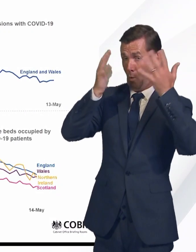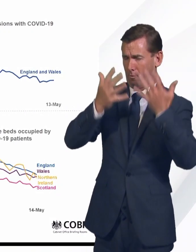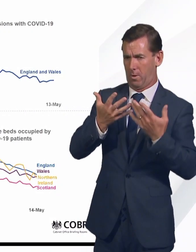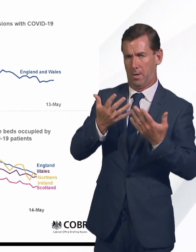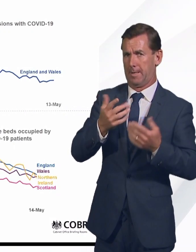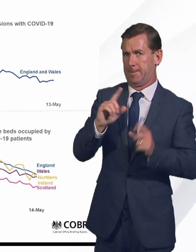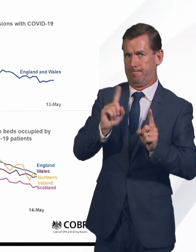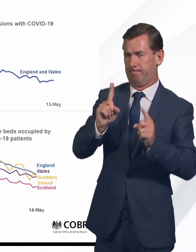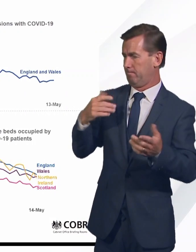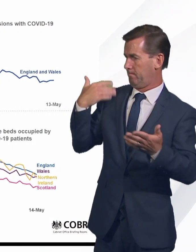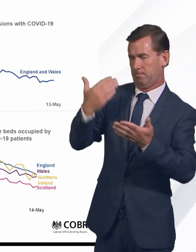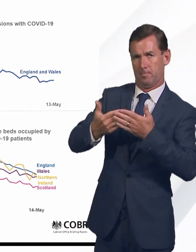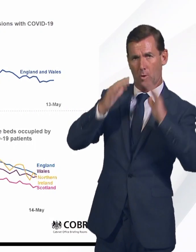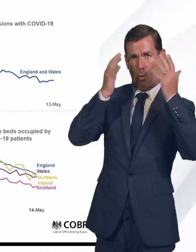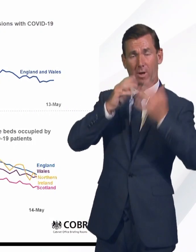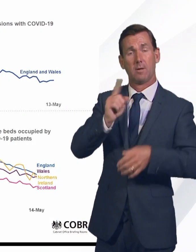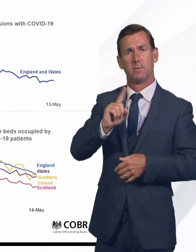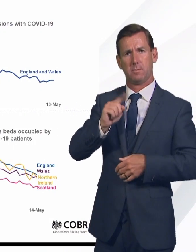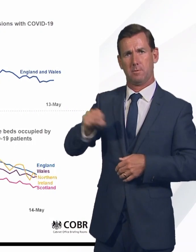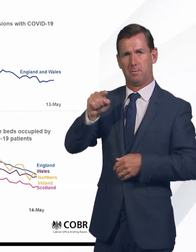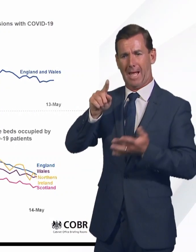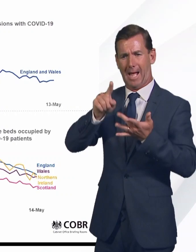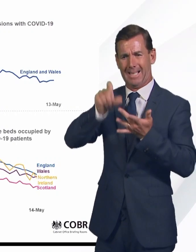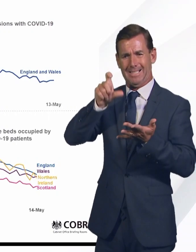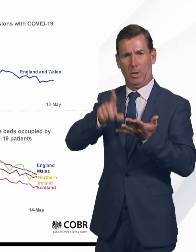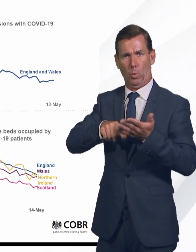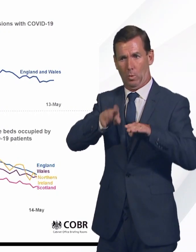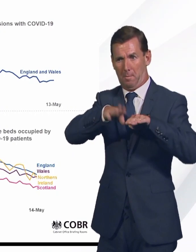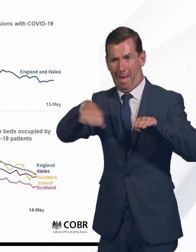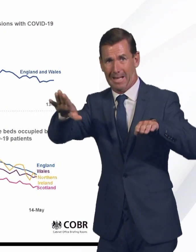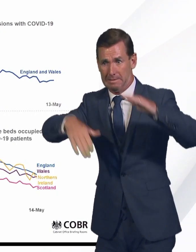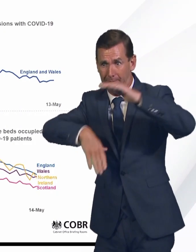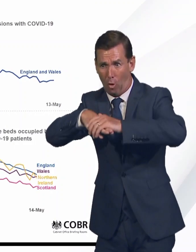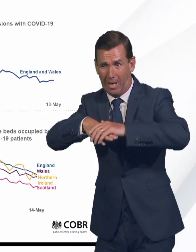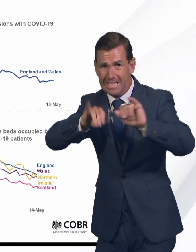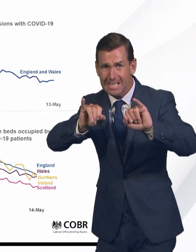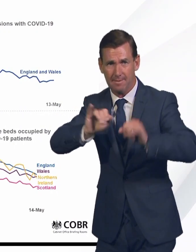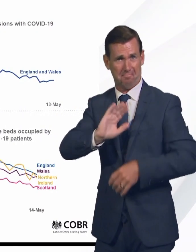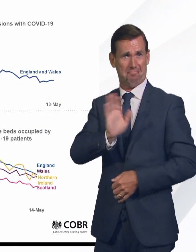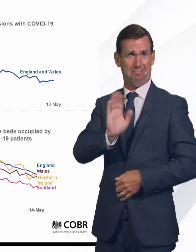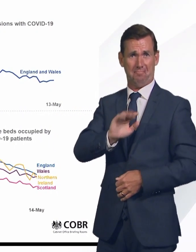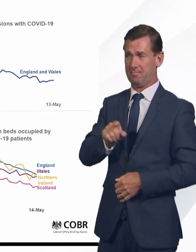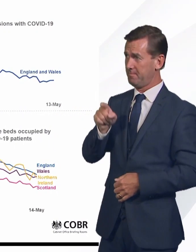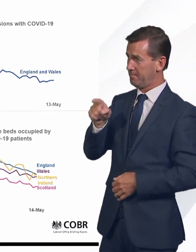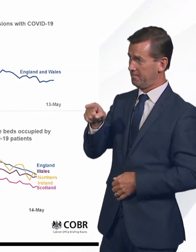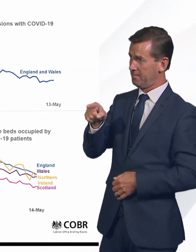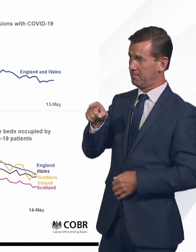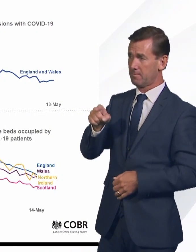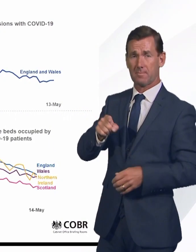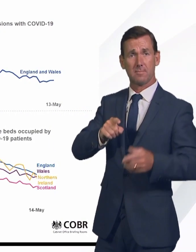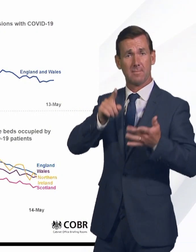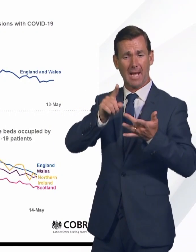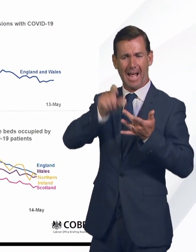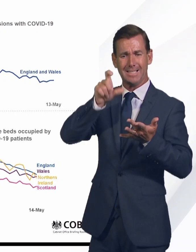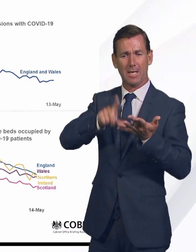epidemic in the country, was about critical care bed capacity. And in fact, only 19% of our critical care